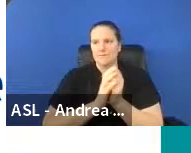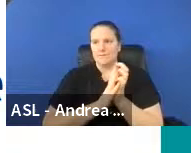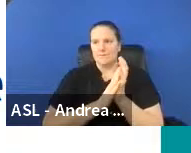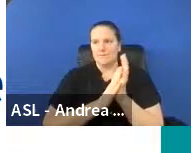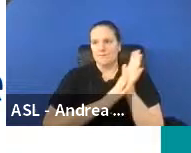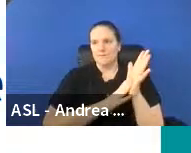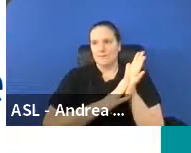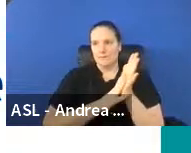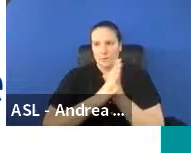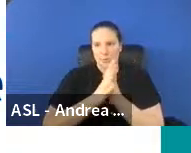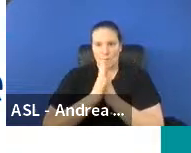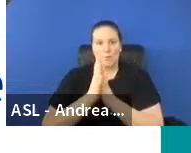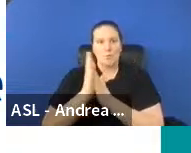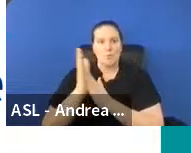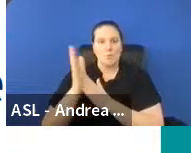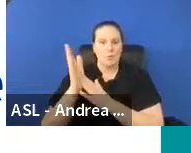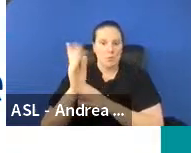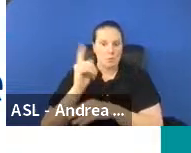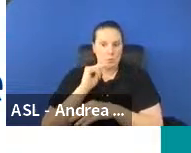we asked for